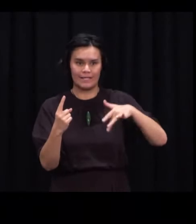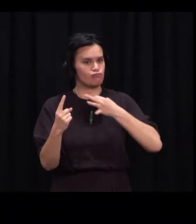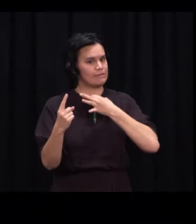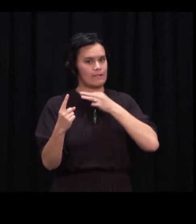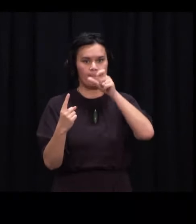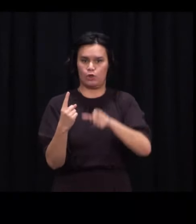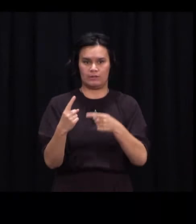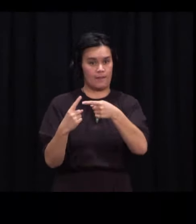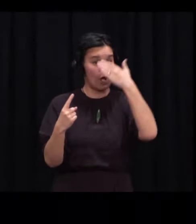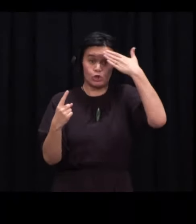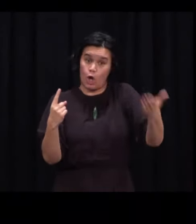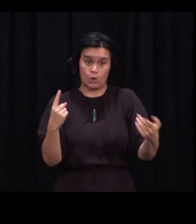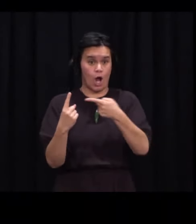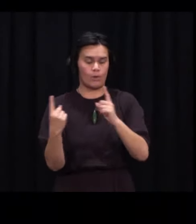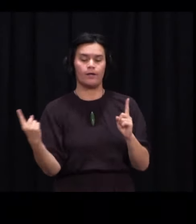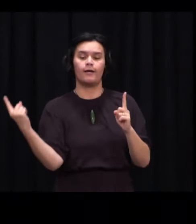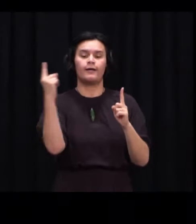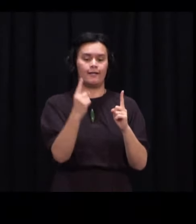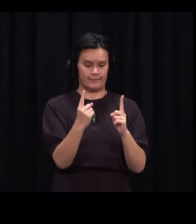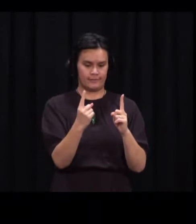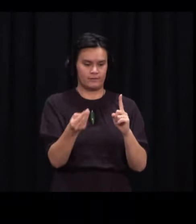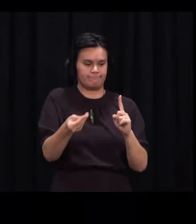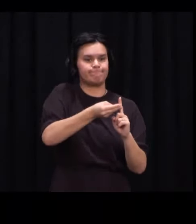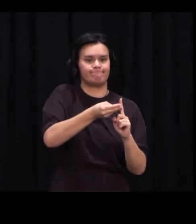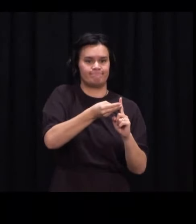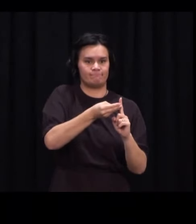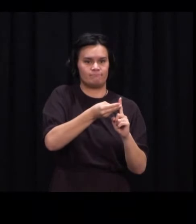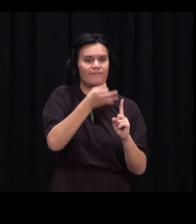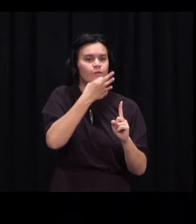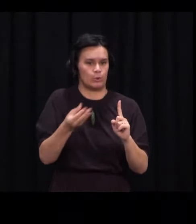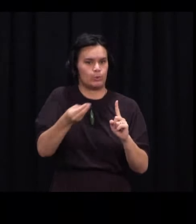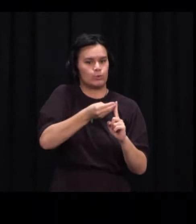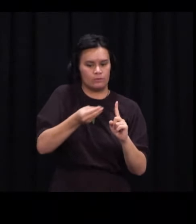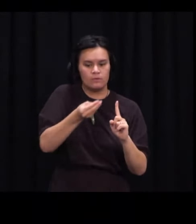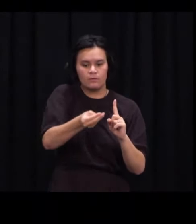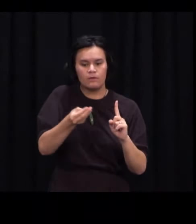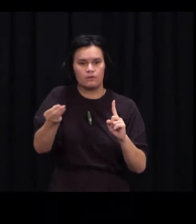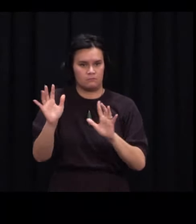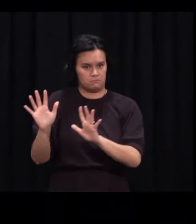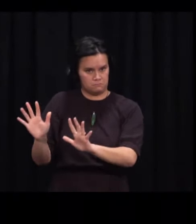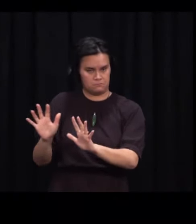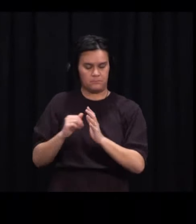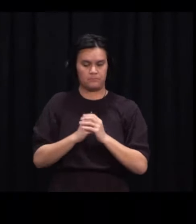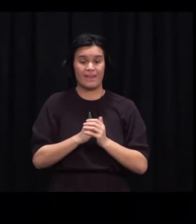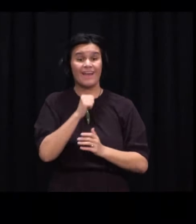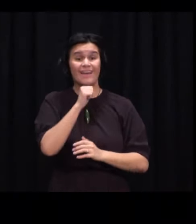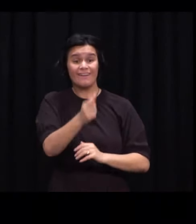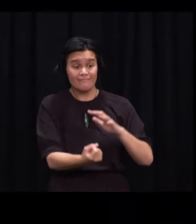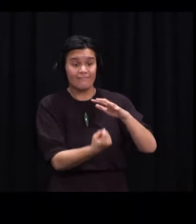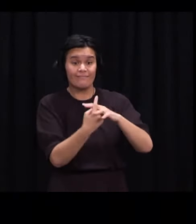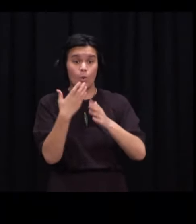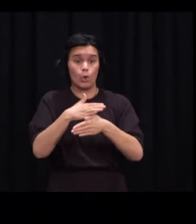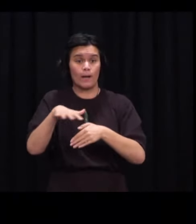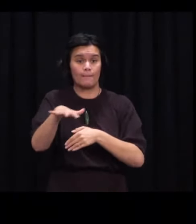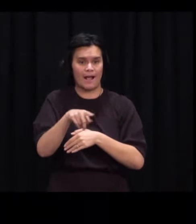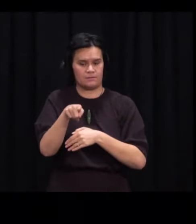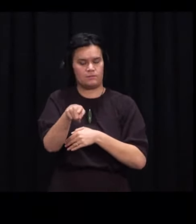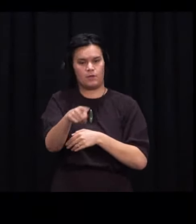contact. Workplaces, for the most part, had strict protocols in place and have moved quickly when cases were identified within their